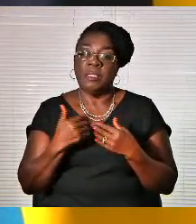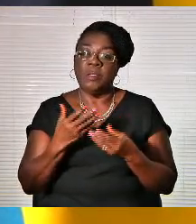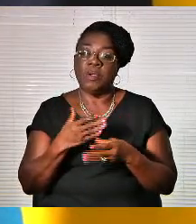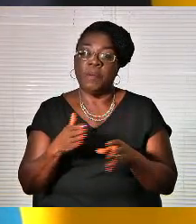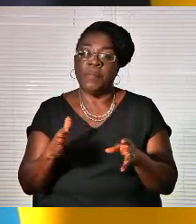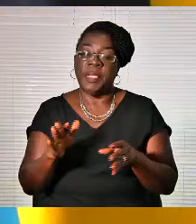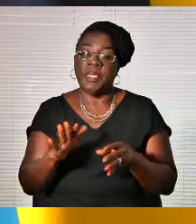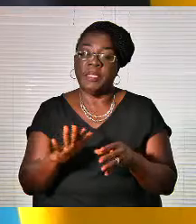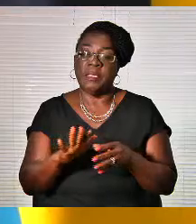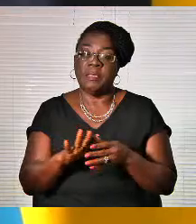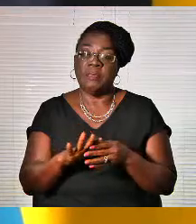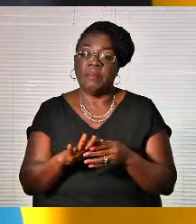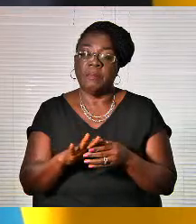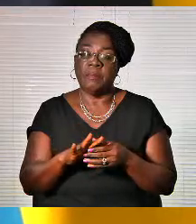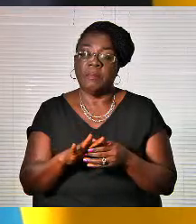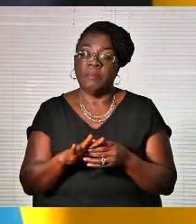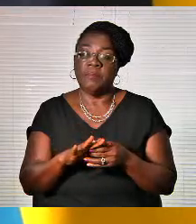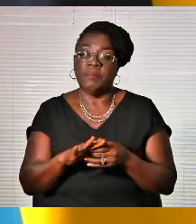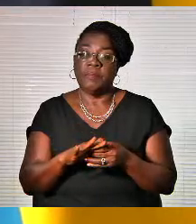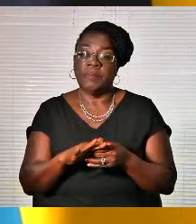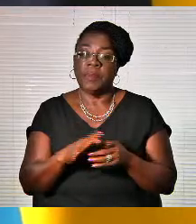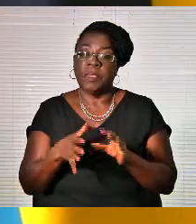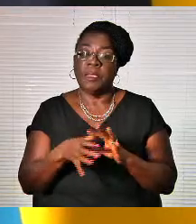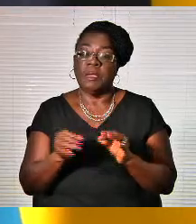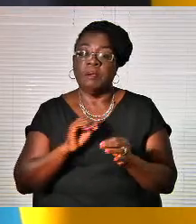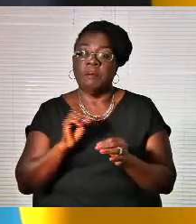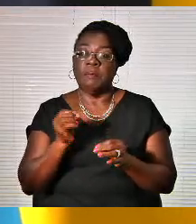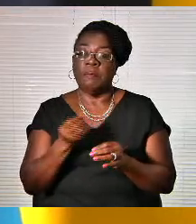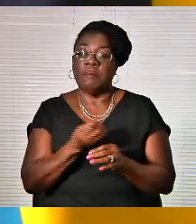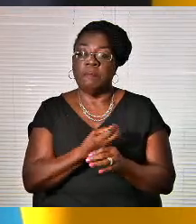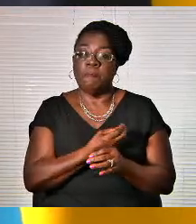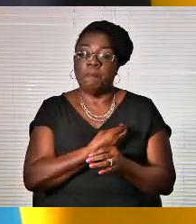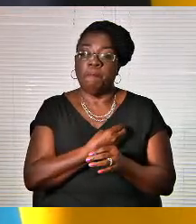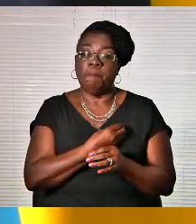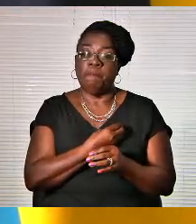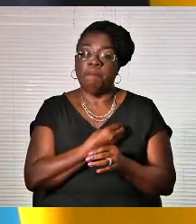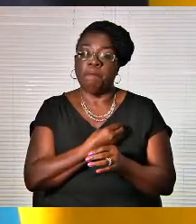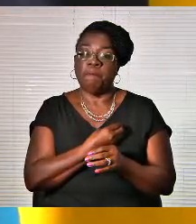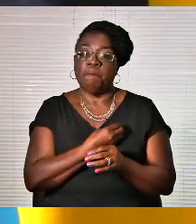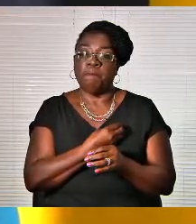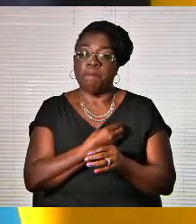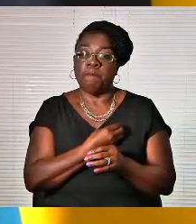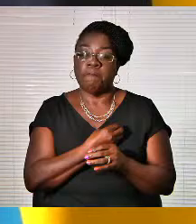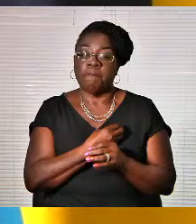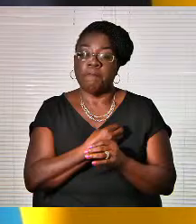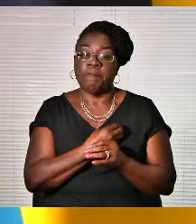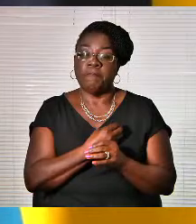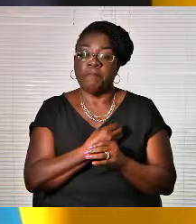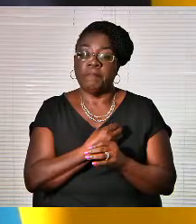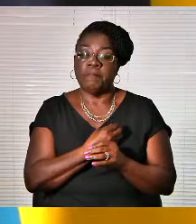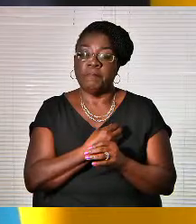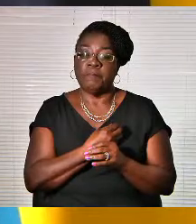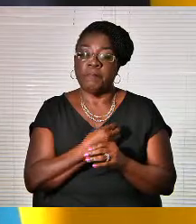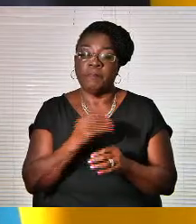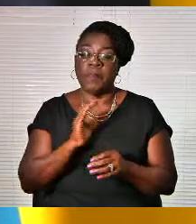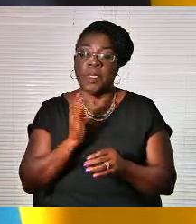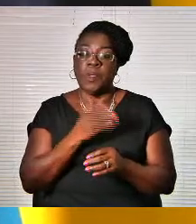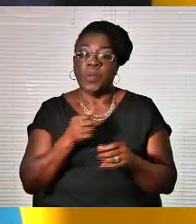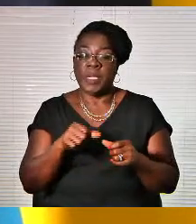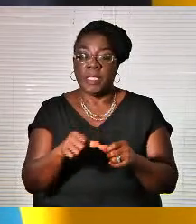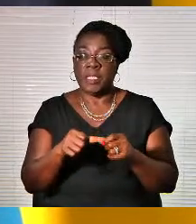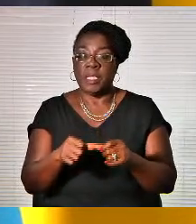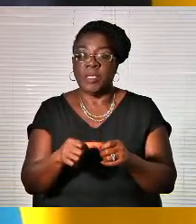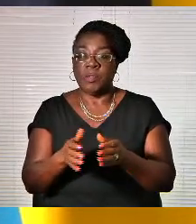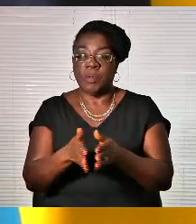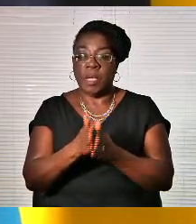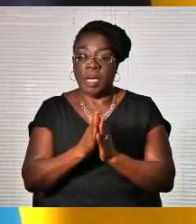completeness or lack thereof of our, case investigation forms. And we continue to